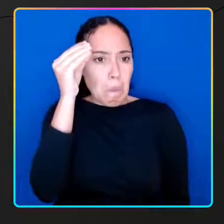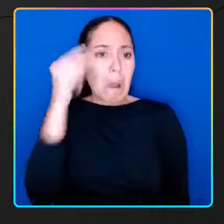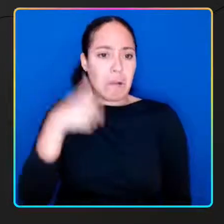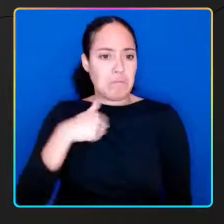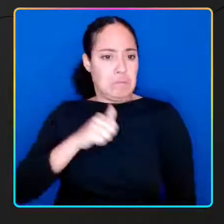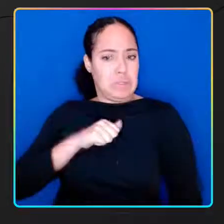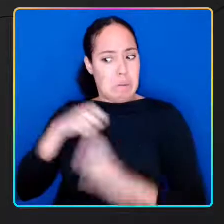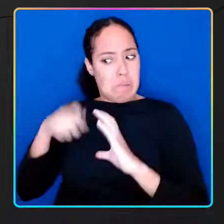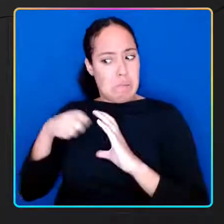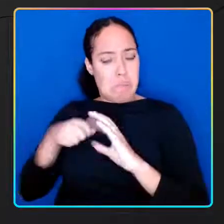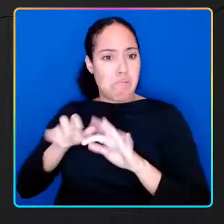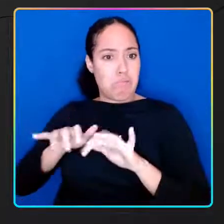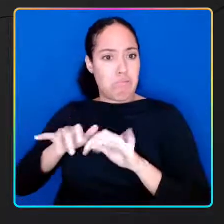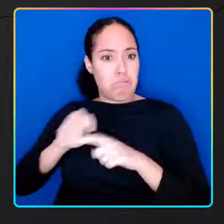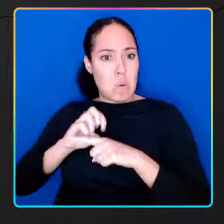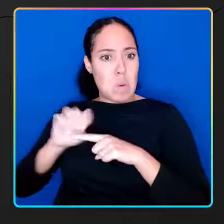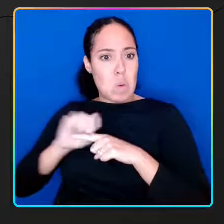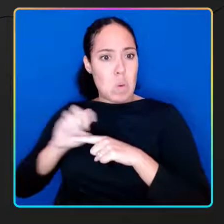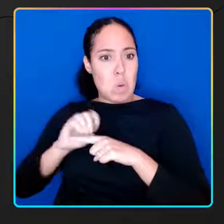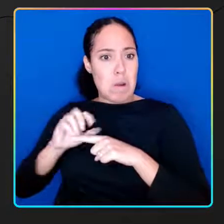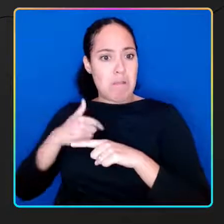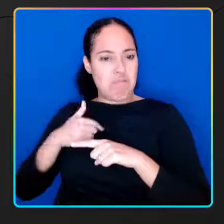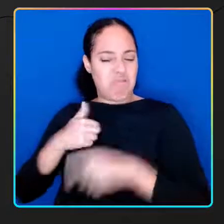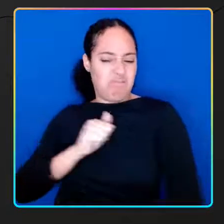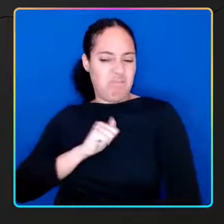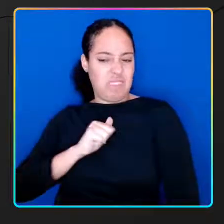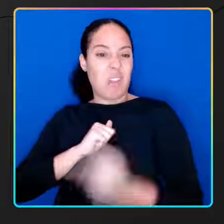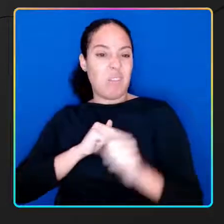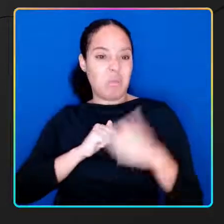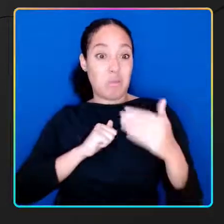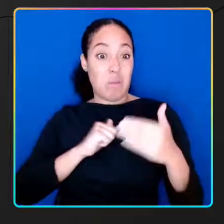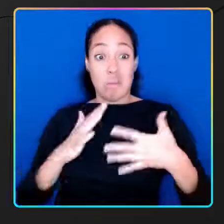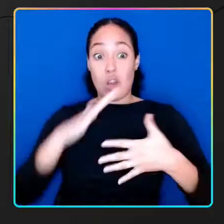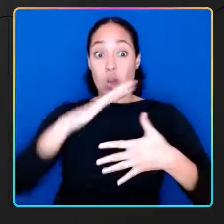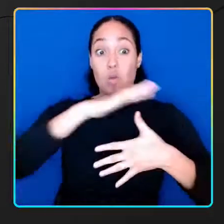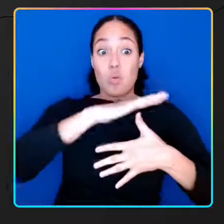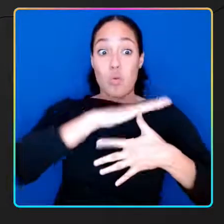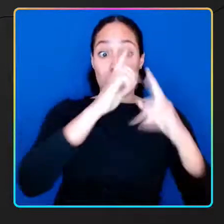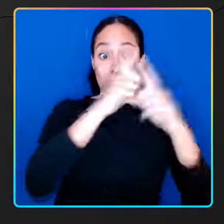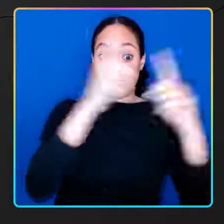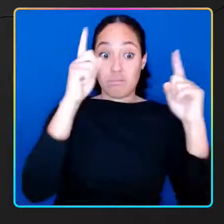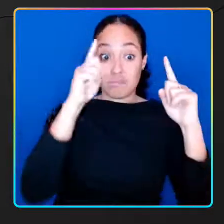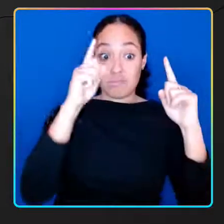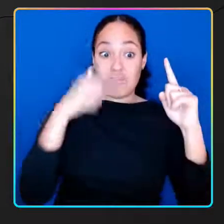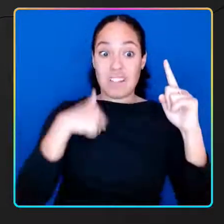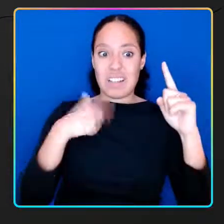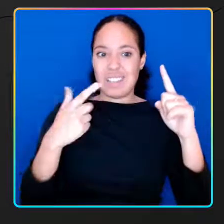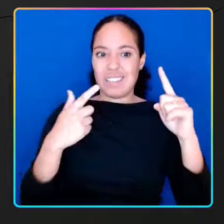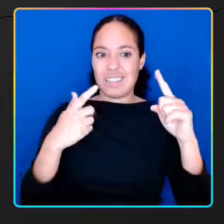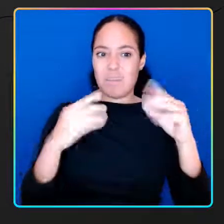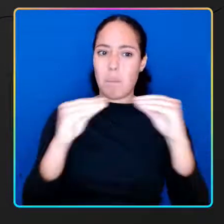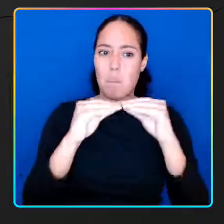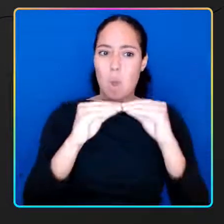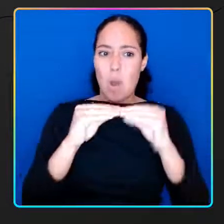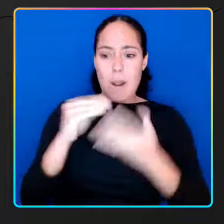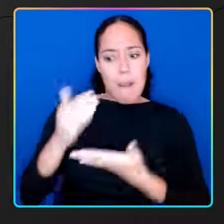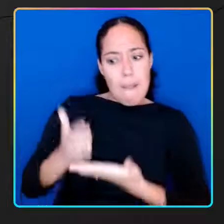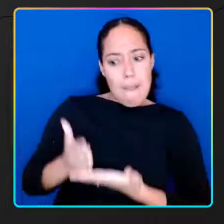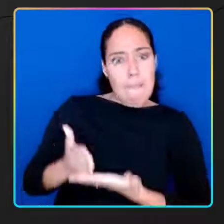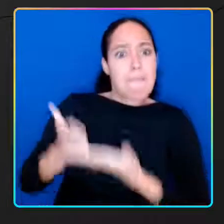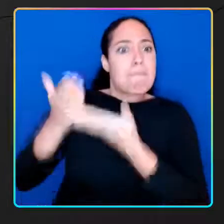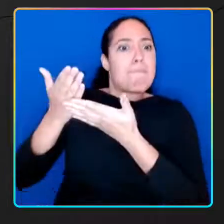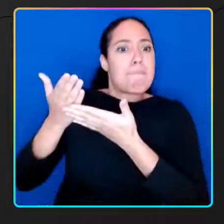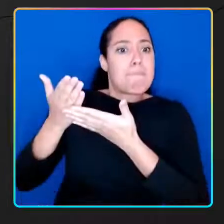when I got to grad school, it was more like to take it to the next level and understand, and also to kind of merge it with AI to understand more like the